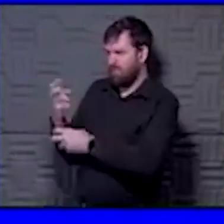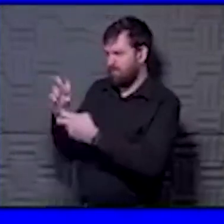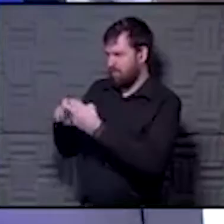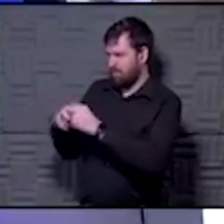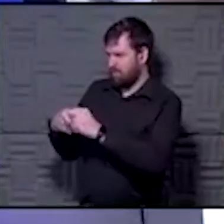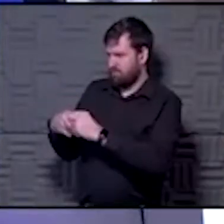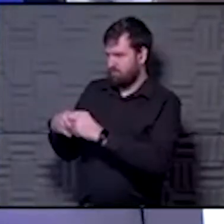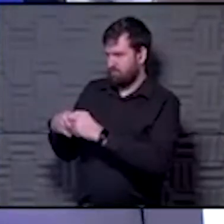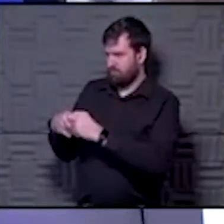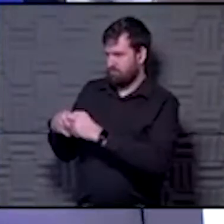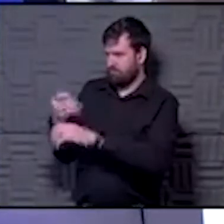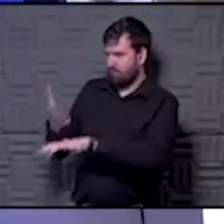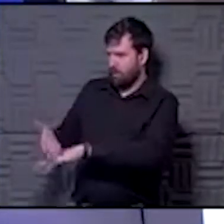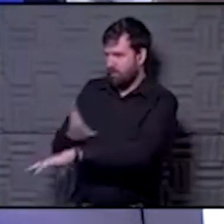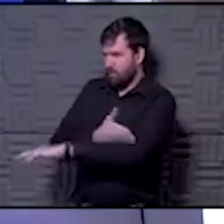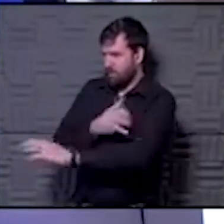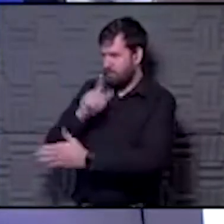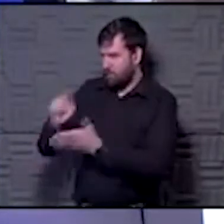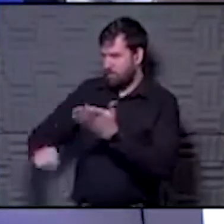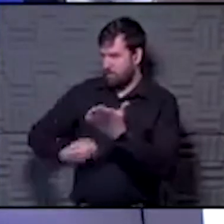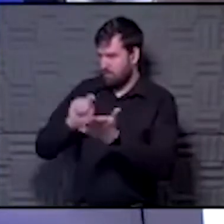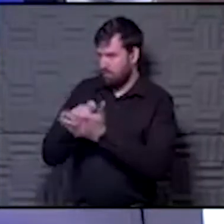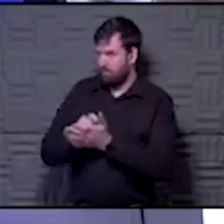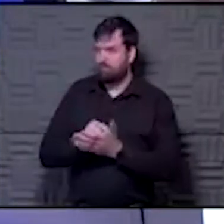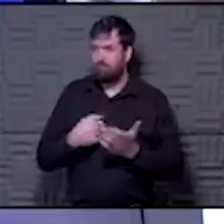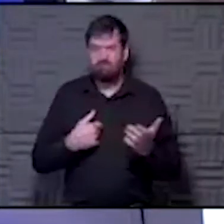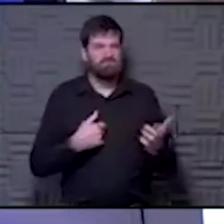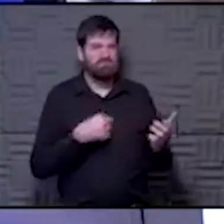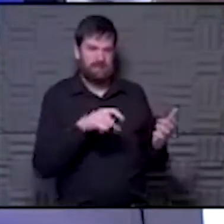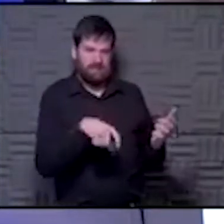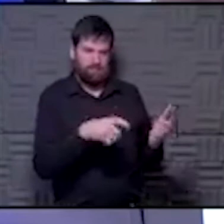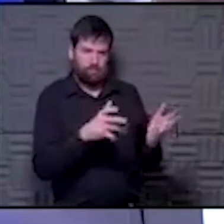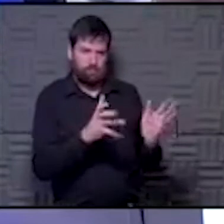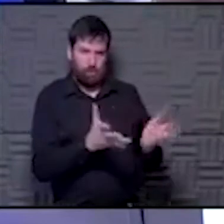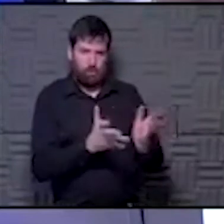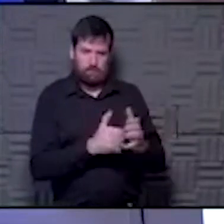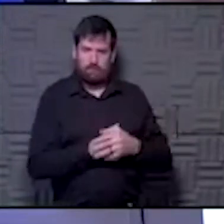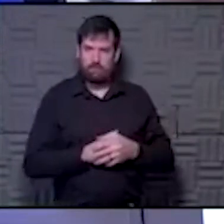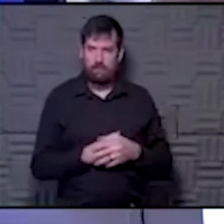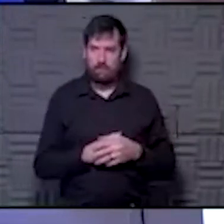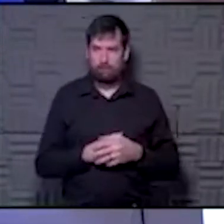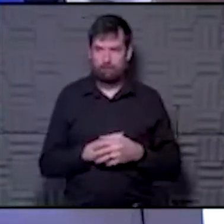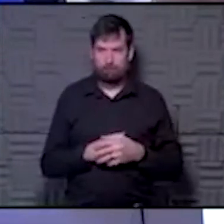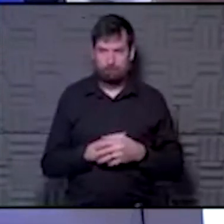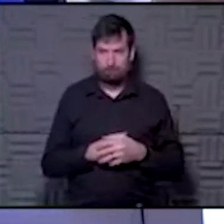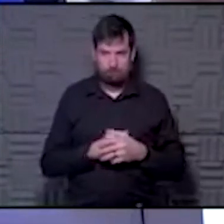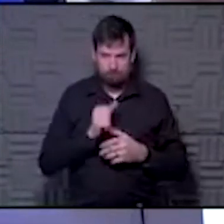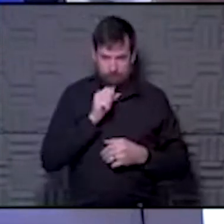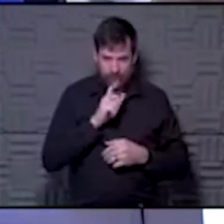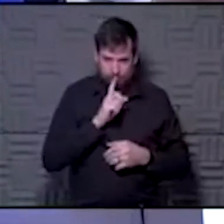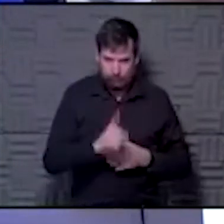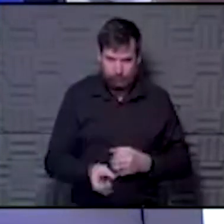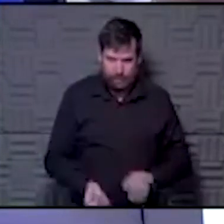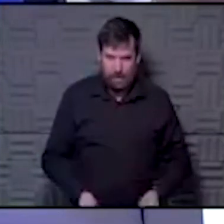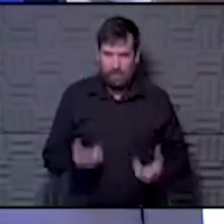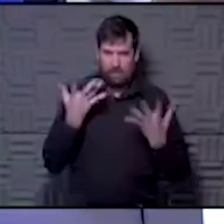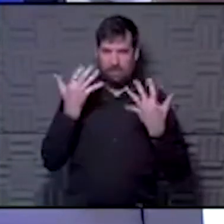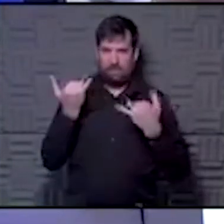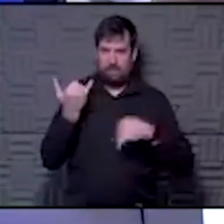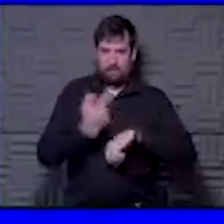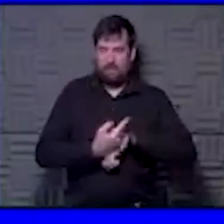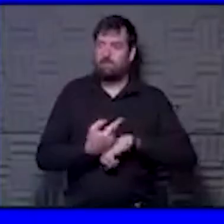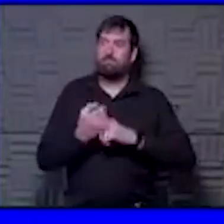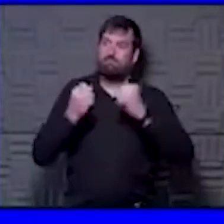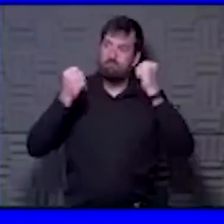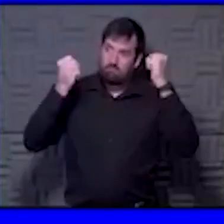Well, We would have to talk because we have, I don't know how many we're vaccinating today. I mean, we are getting